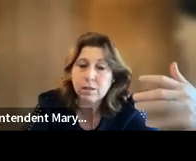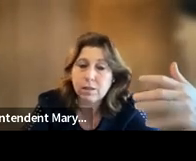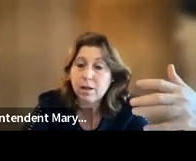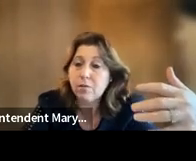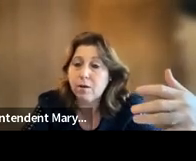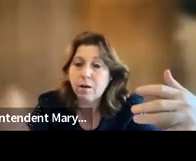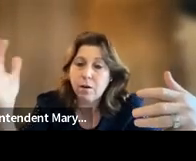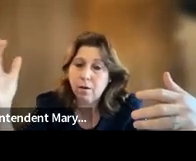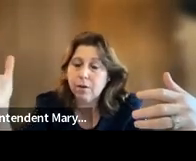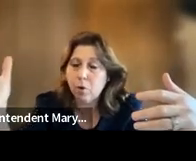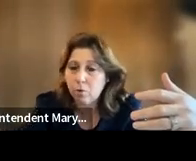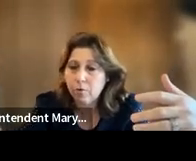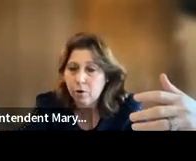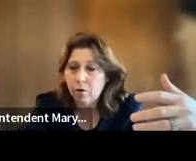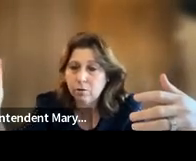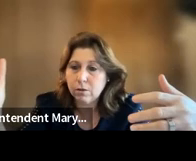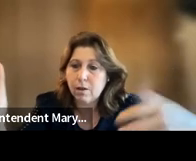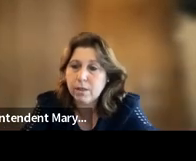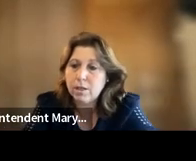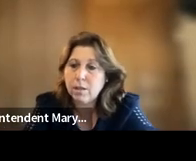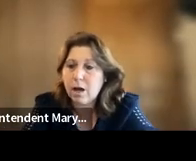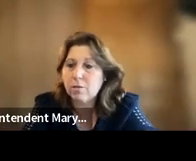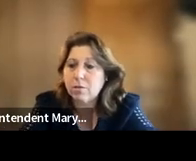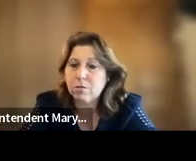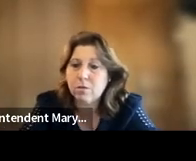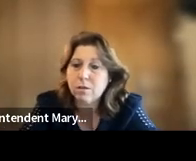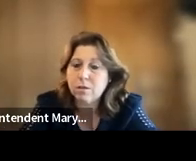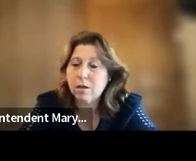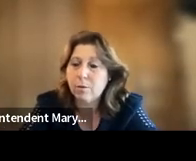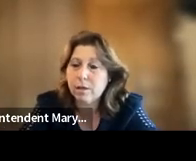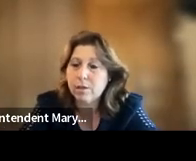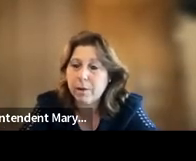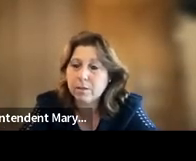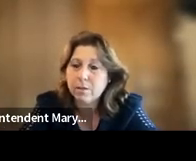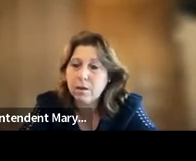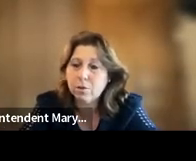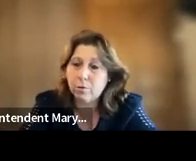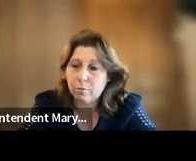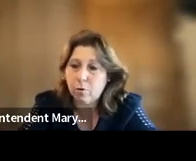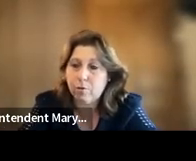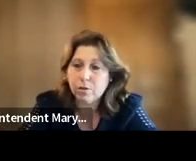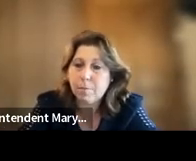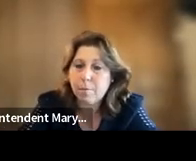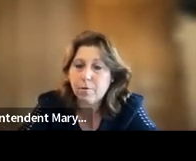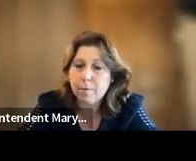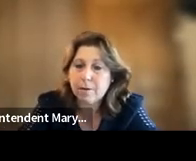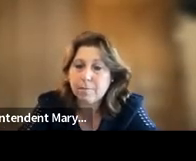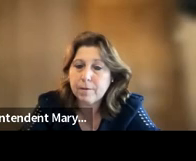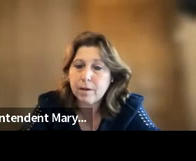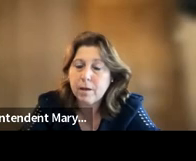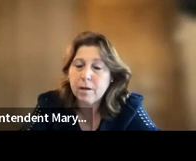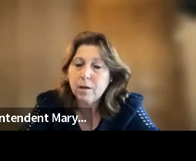that's 6 800 of the overall seventeen thousand students that we expect to enroll for summer